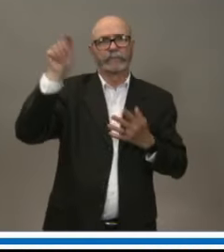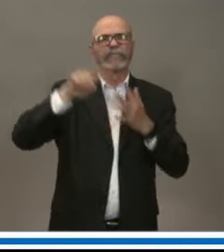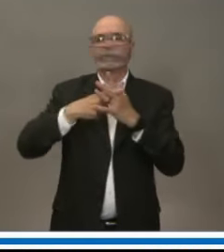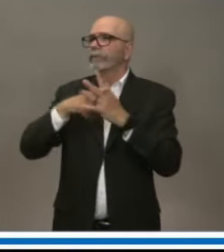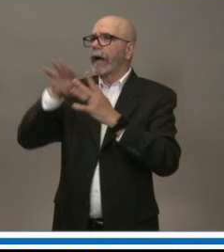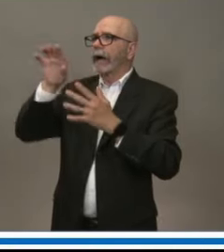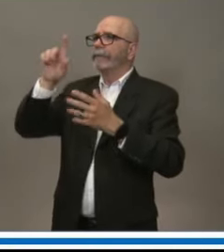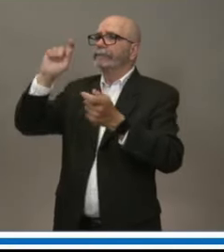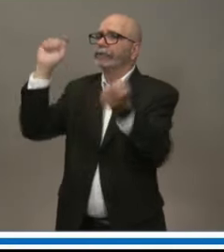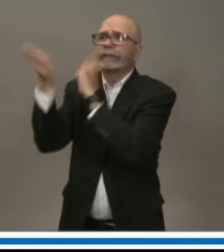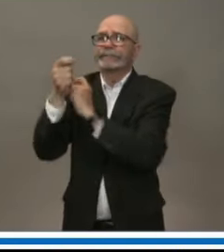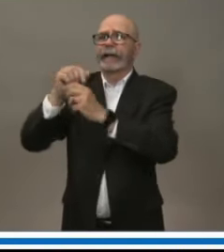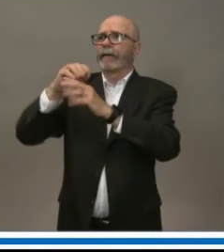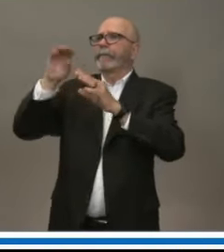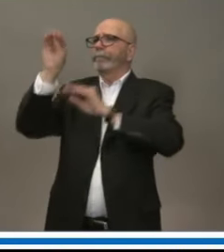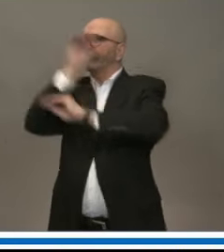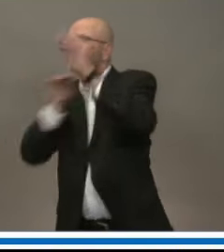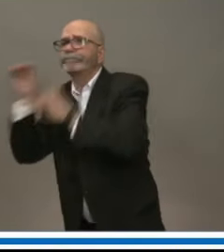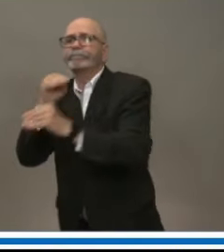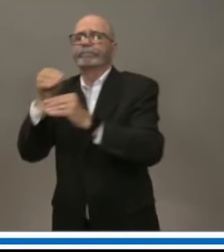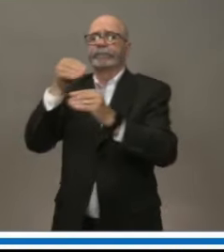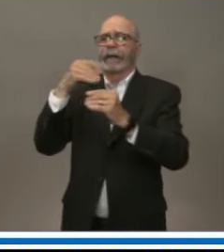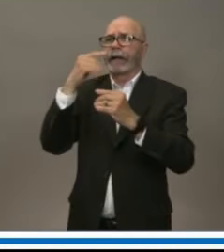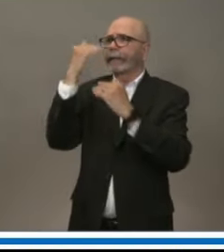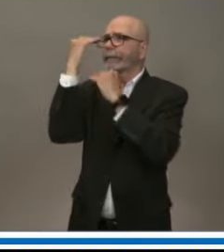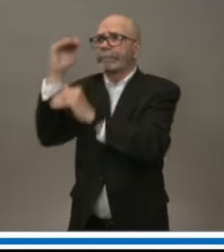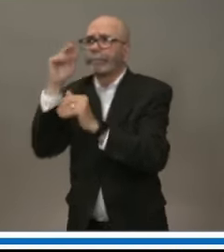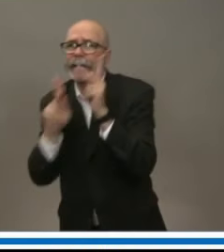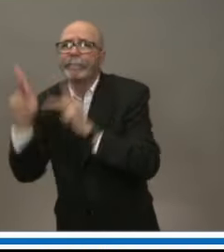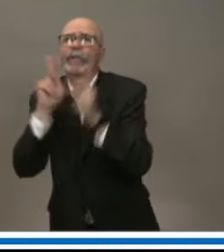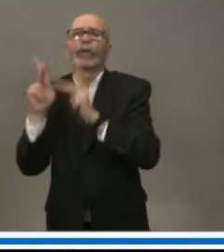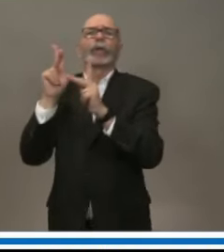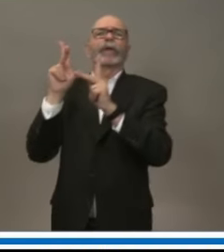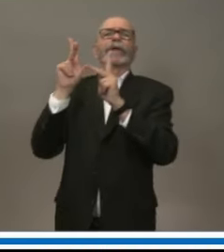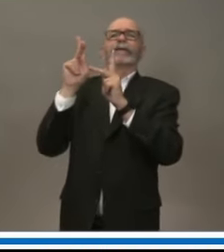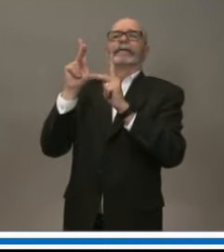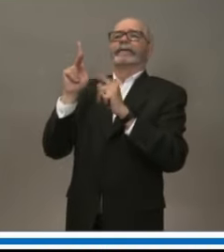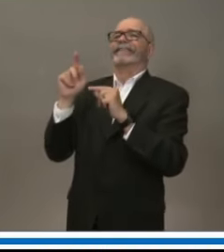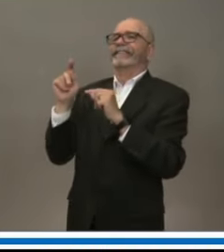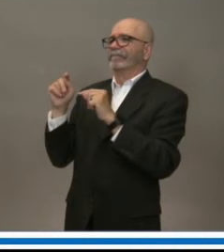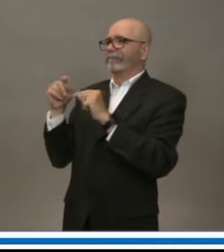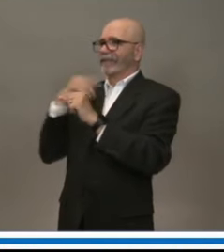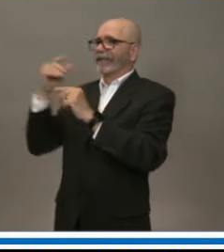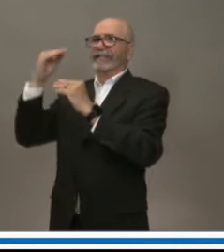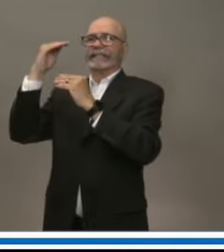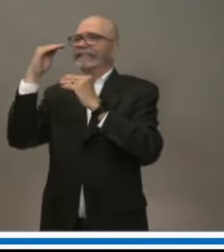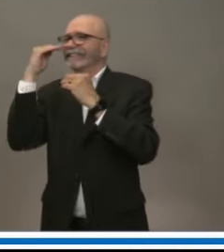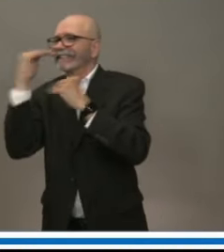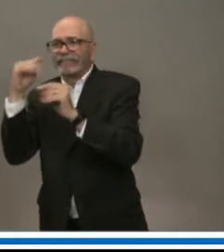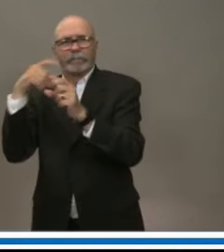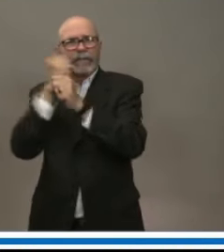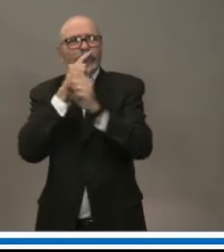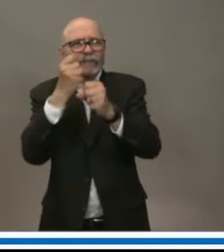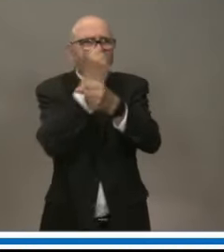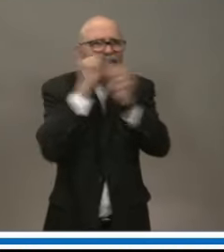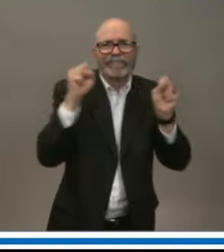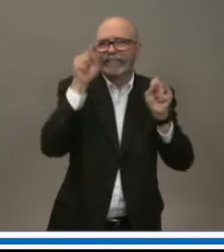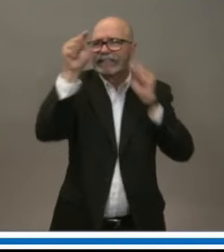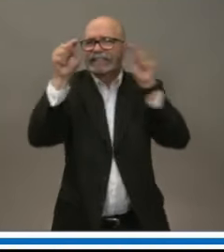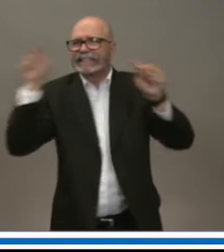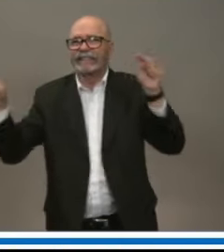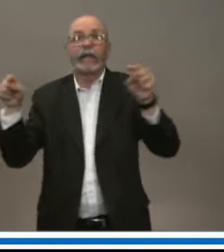can control to limit numbers, keep people separated, keep their staff safe. The same with transit. We still need to